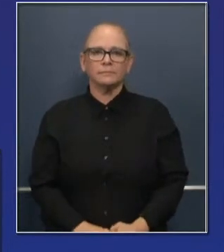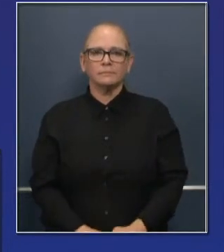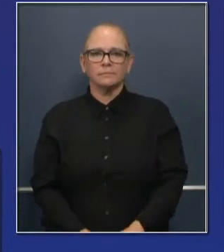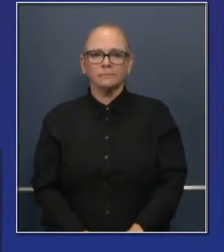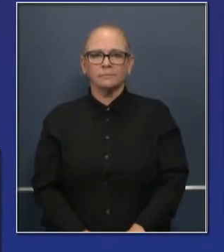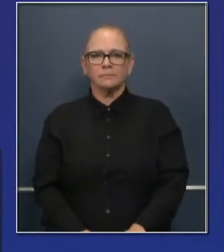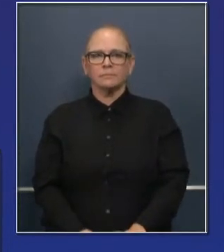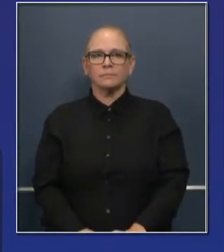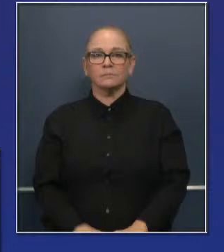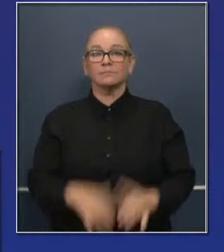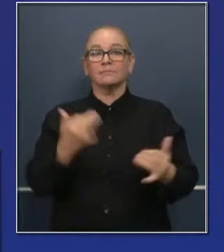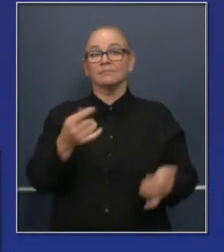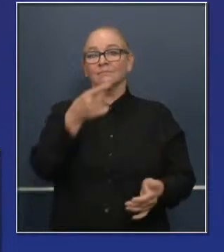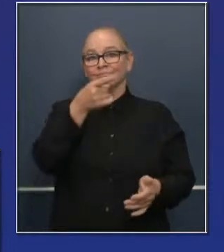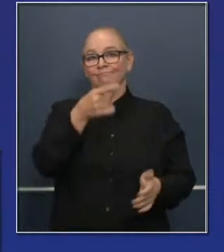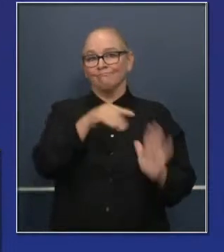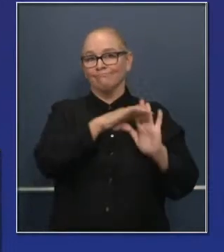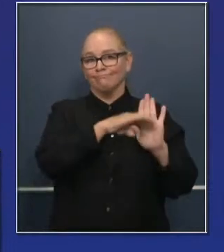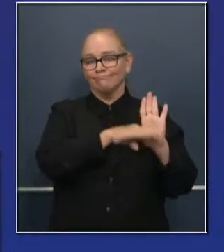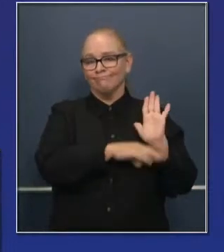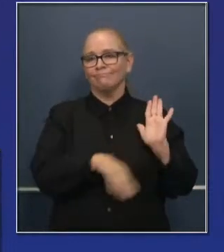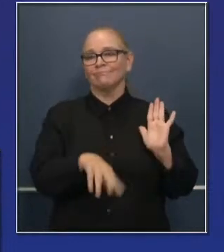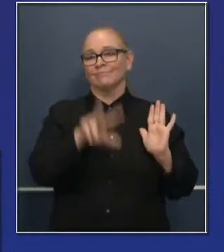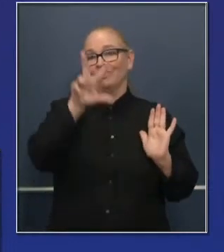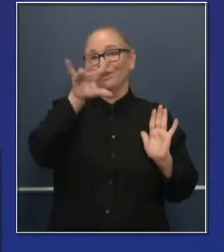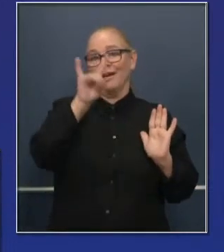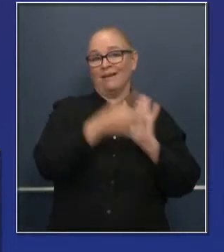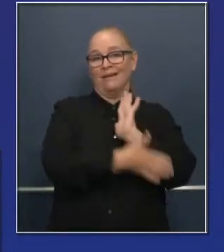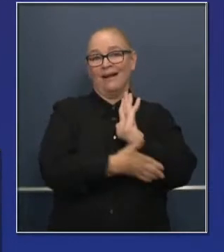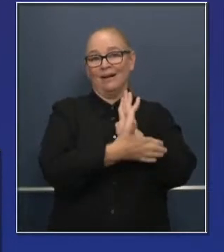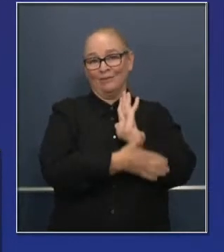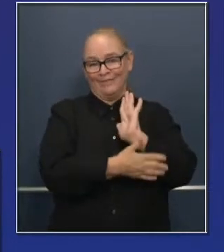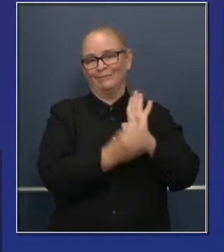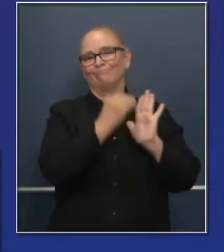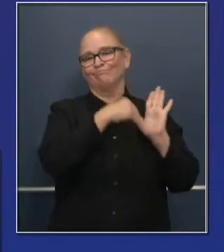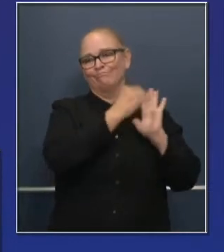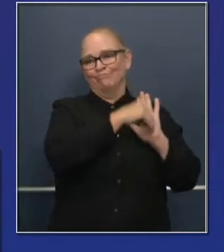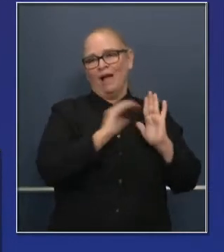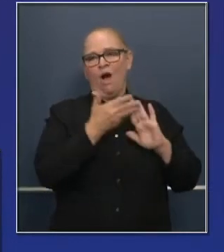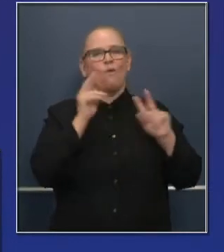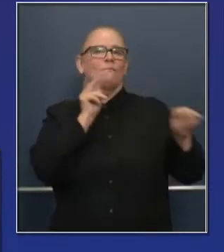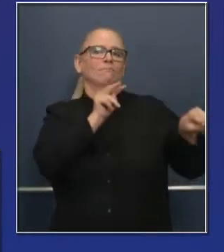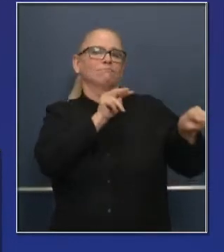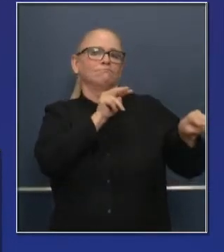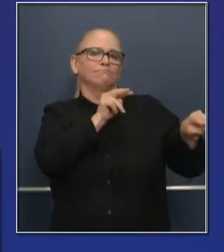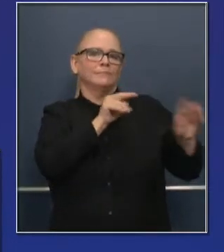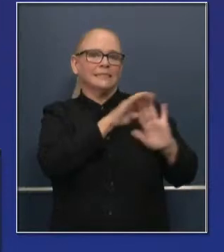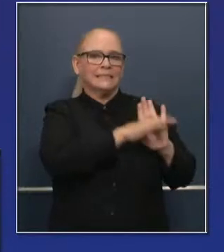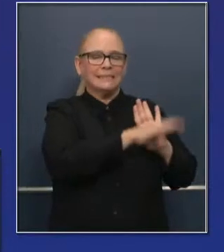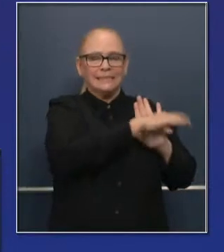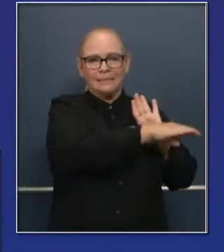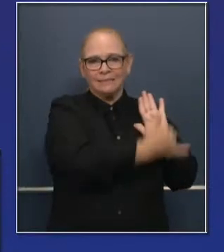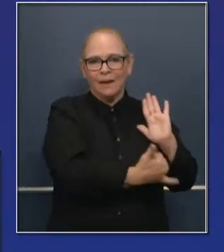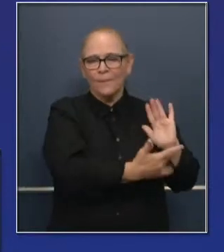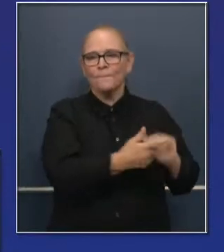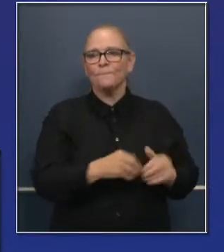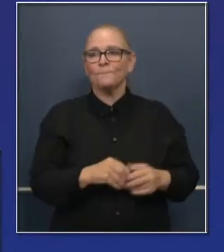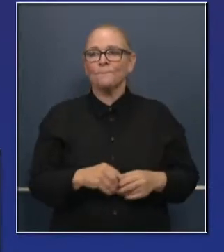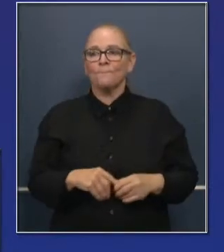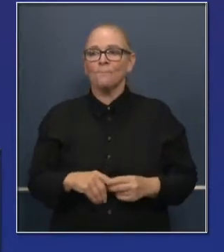this slide deck. 38 counties are now on our monitoring list. You'll recall 37 counties when we